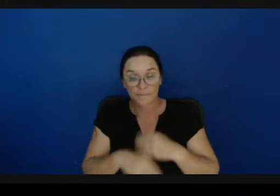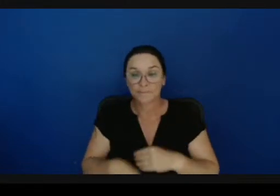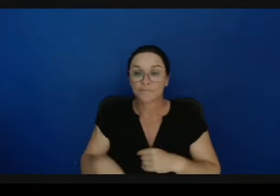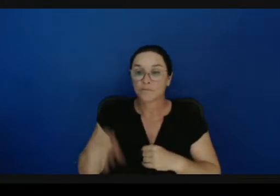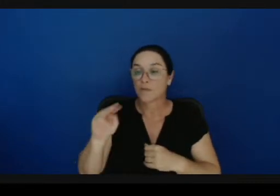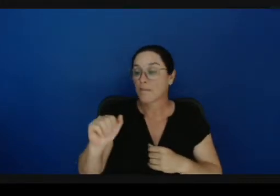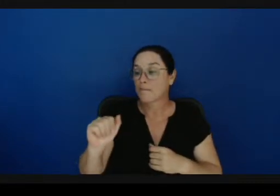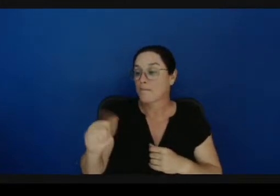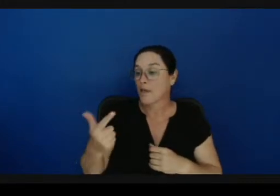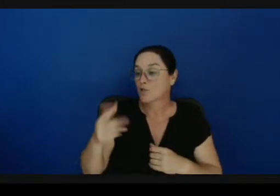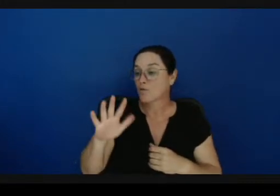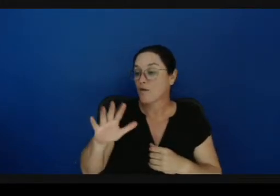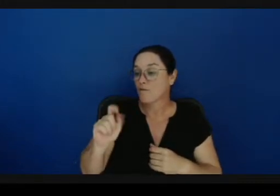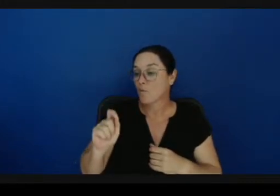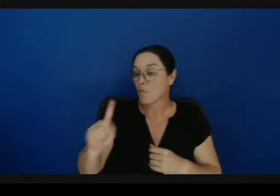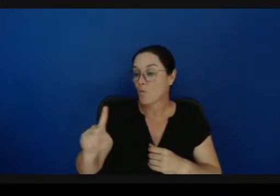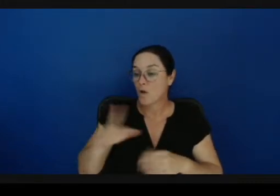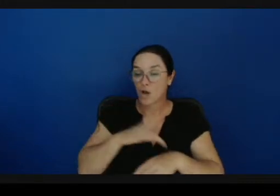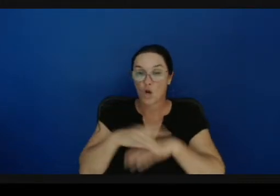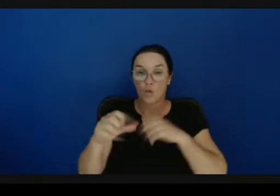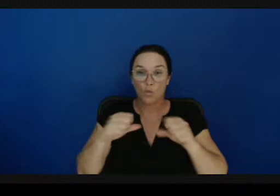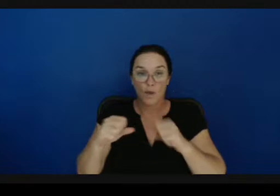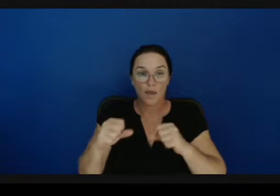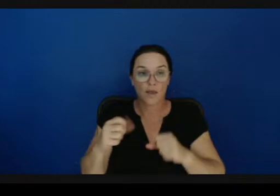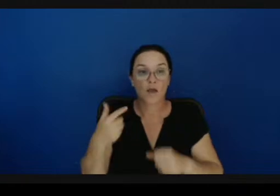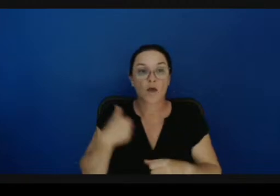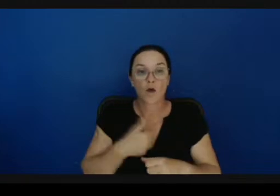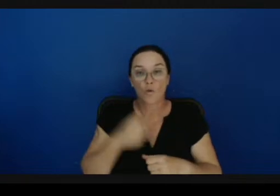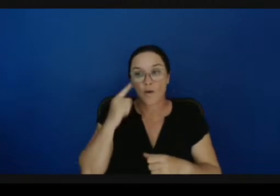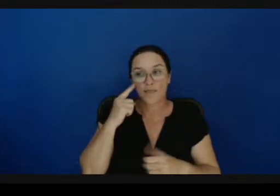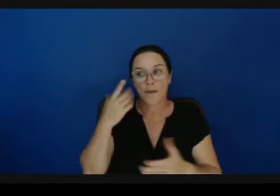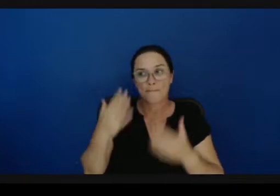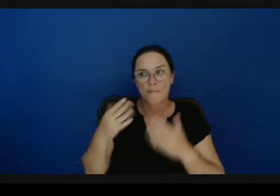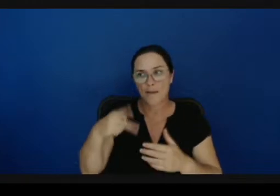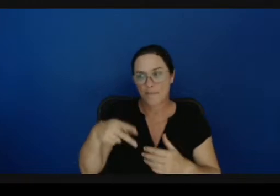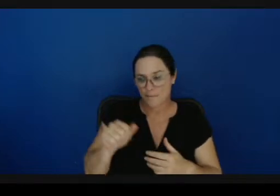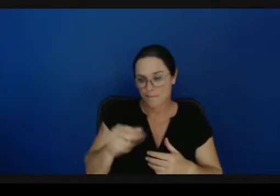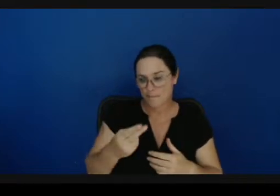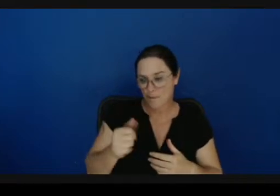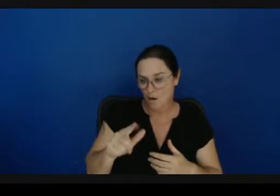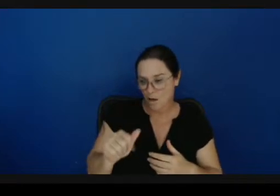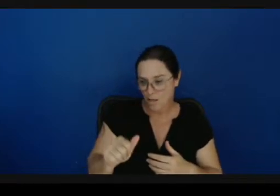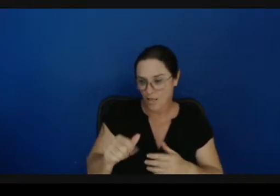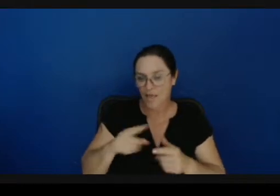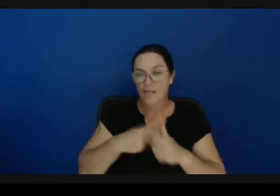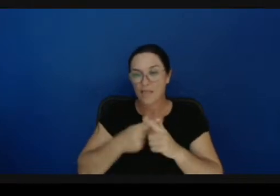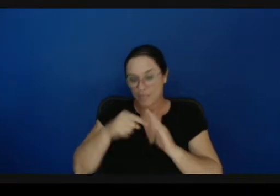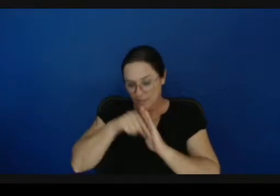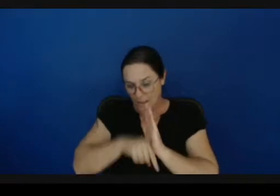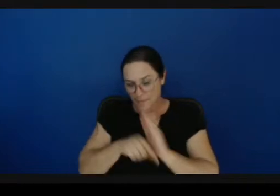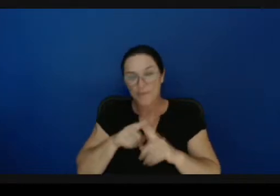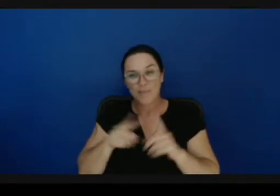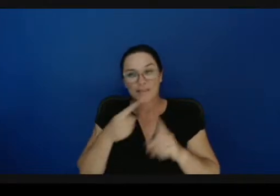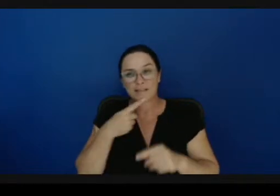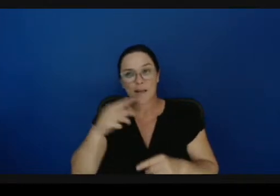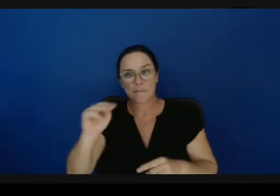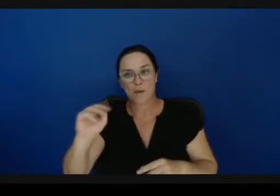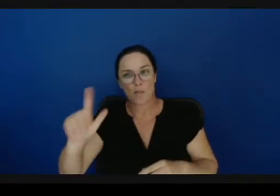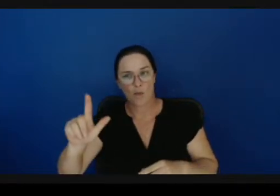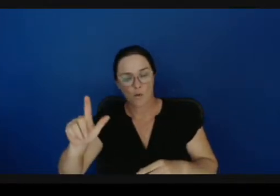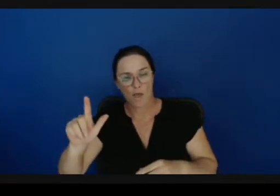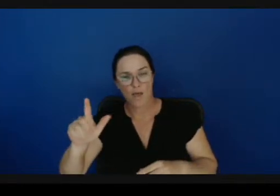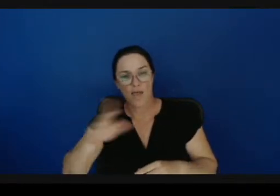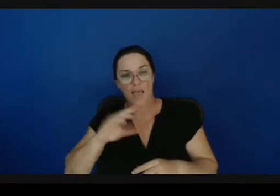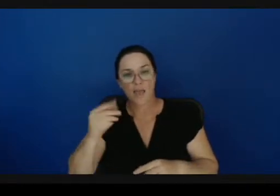5.1 that was, I thought initially Pahala, but then the depth, and the USGS came out and said, no, it's Mauna Loa. And we had